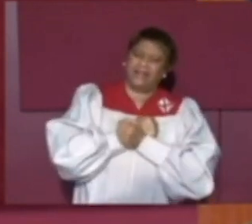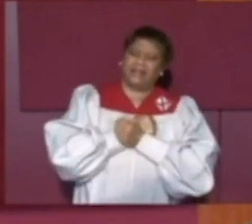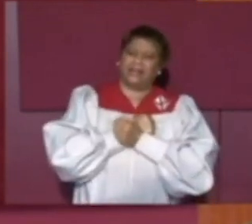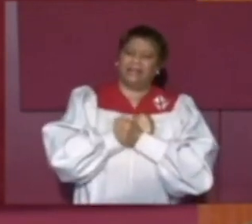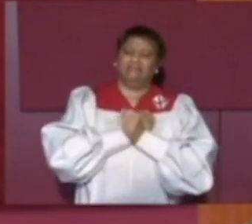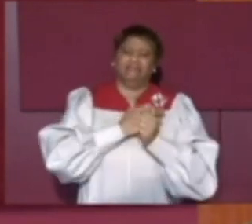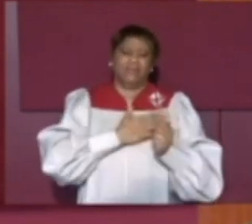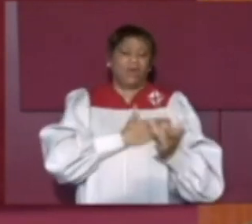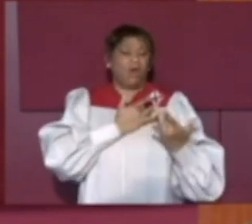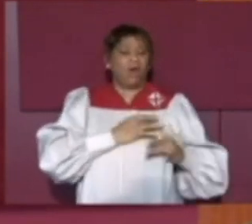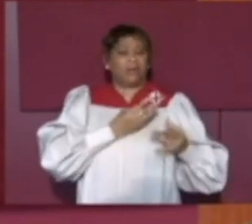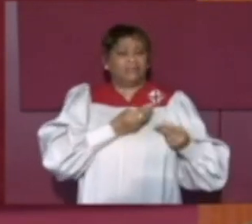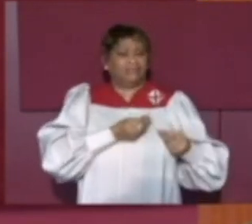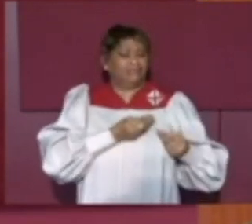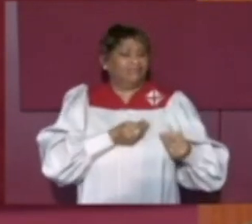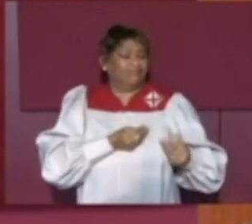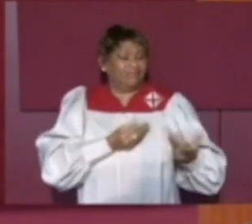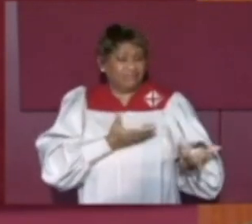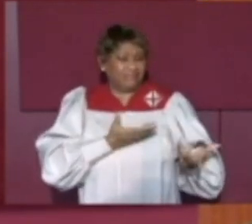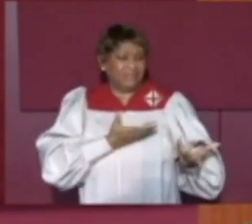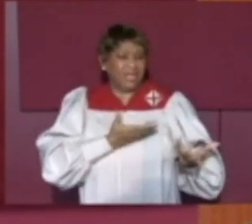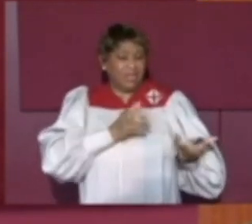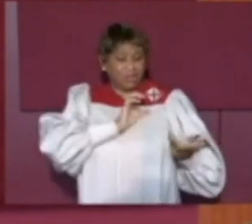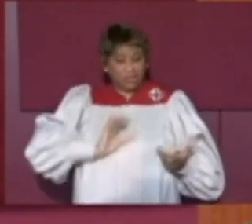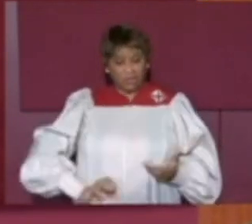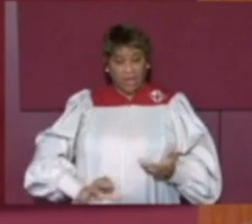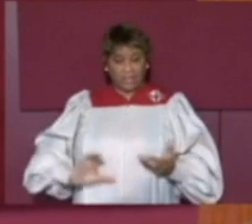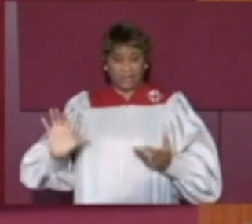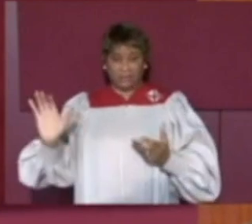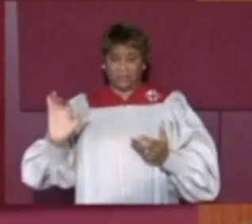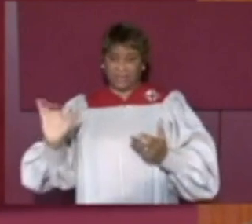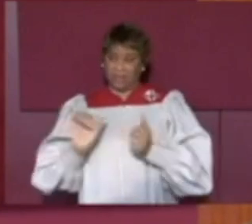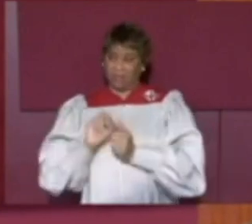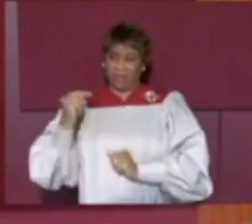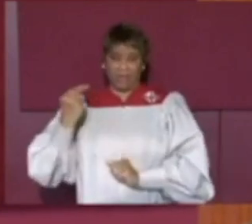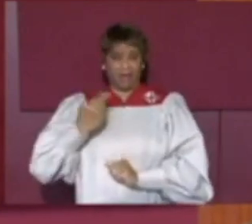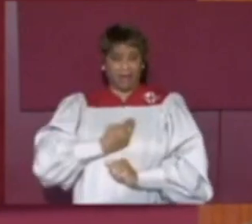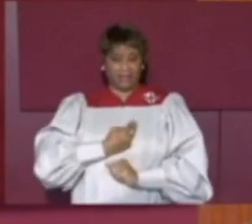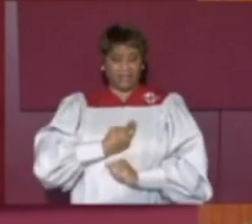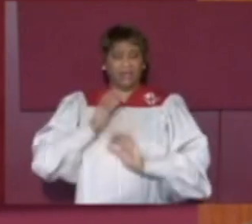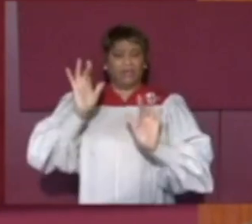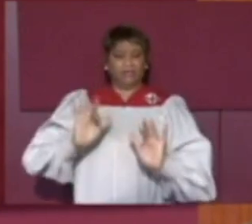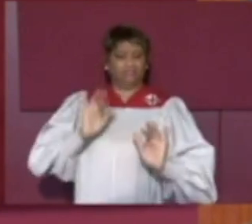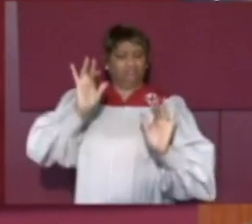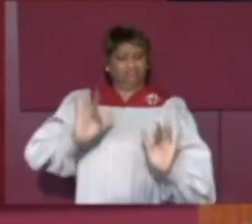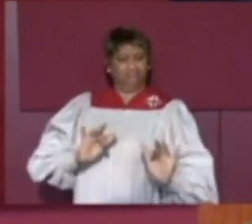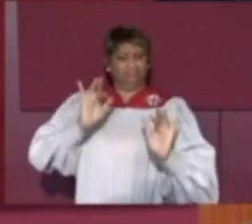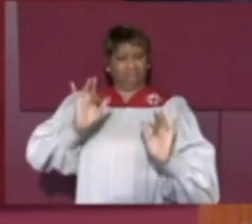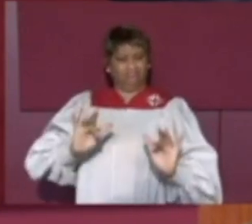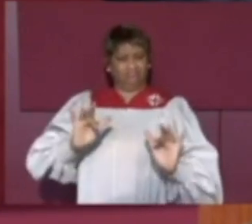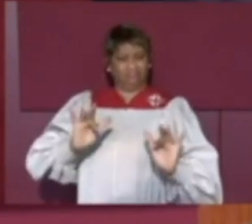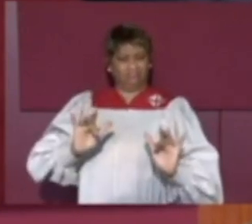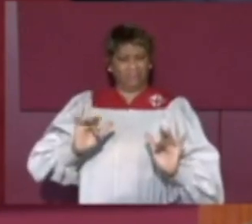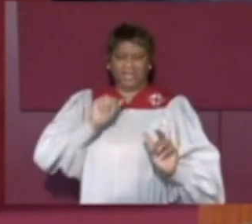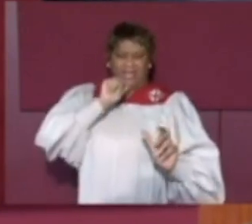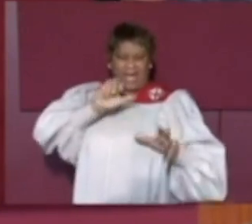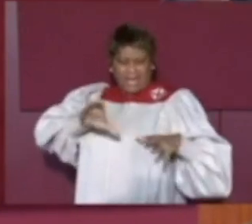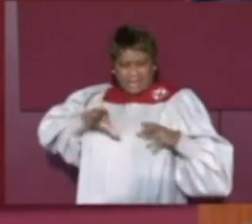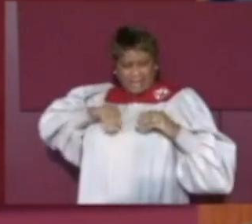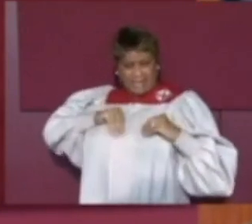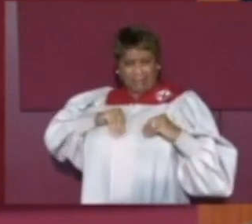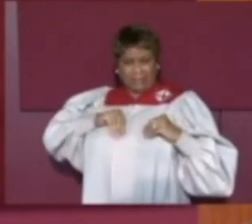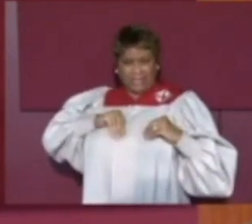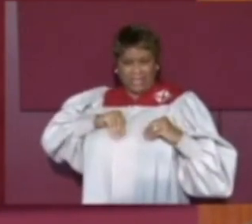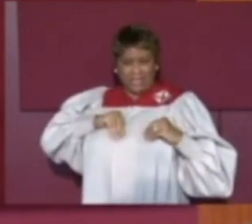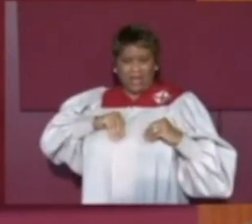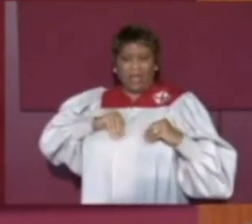be tenderhearted. That's how Christ was toward you. You show compassion. You're not accepting what